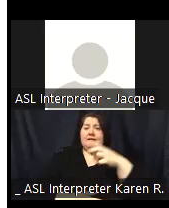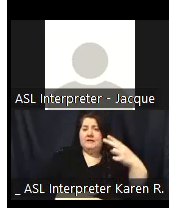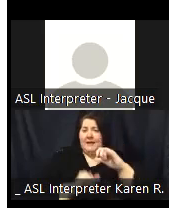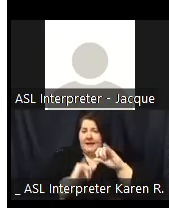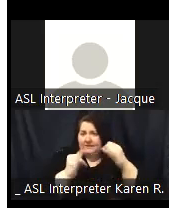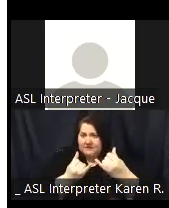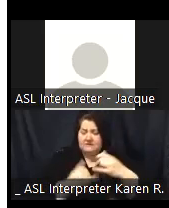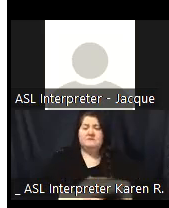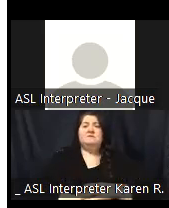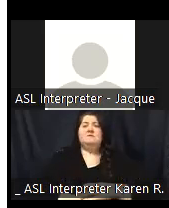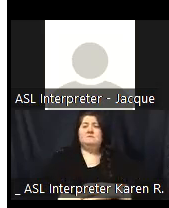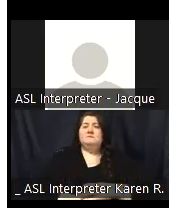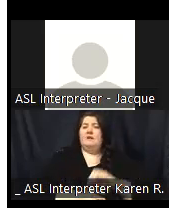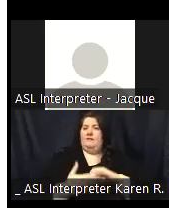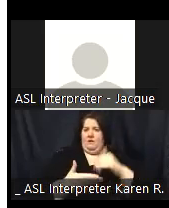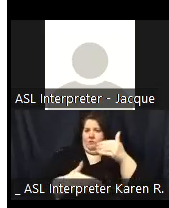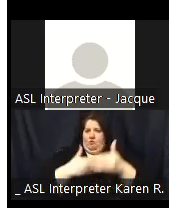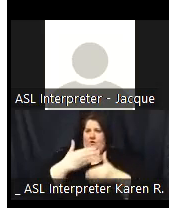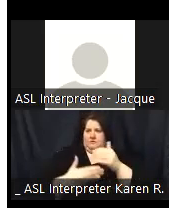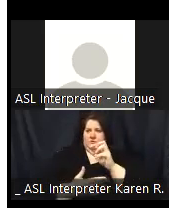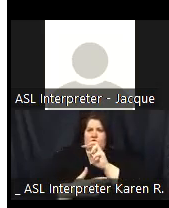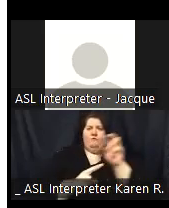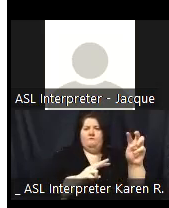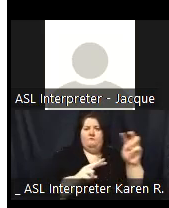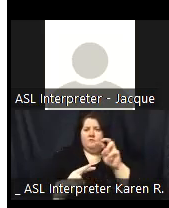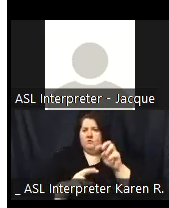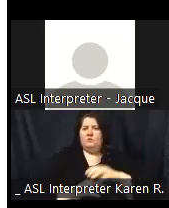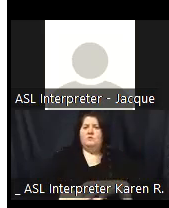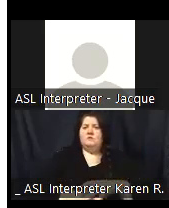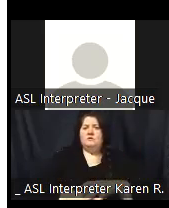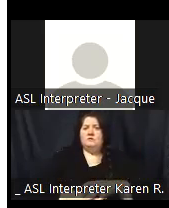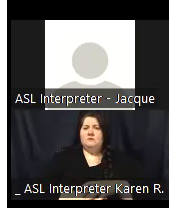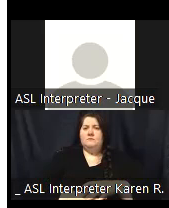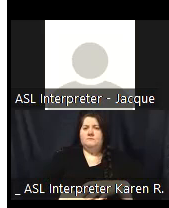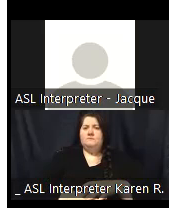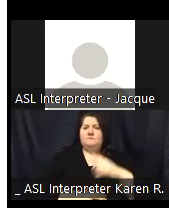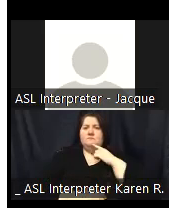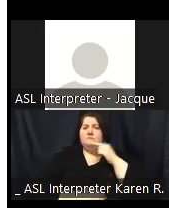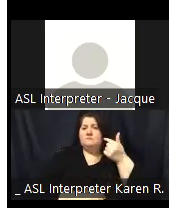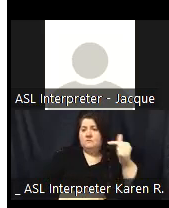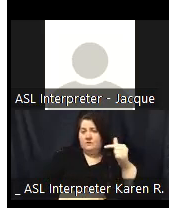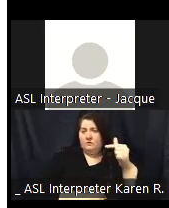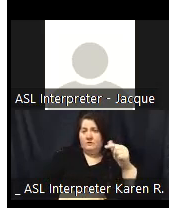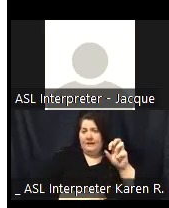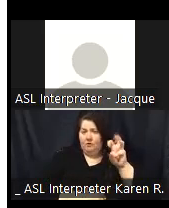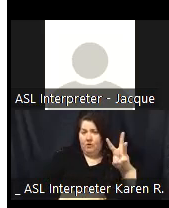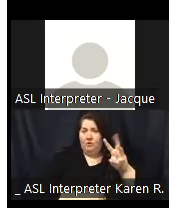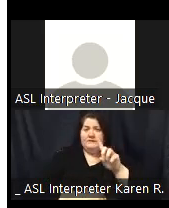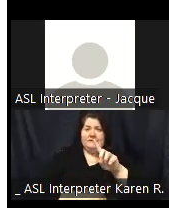then in that process overview that I shared at the beginning, we're in that green arrow where the DHH